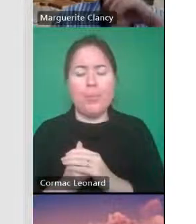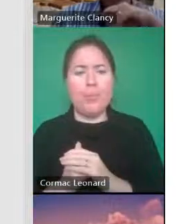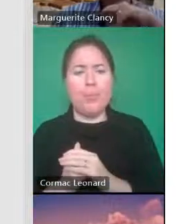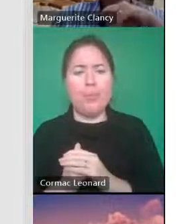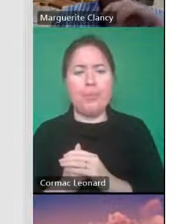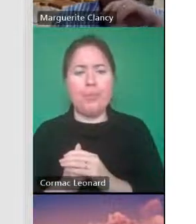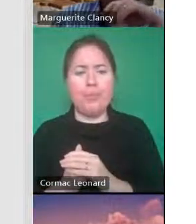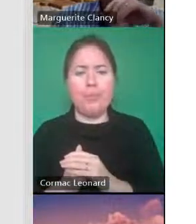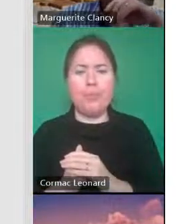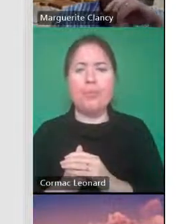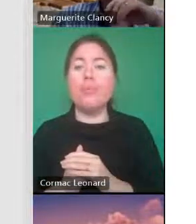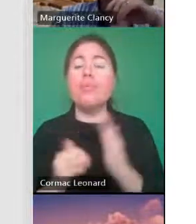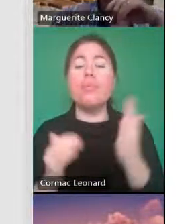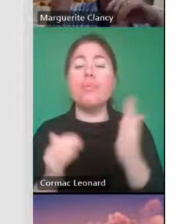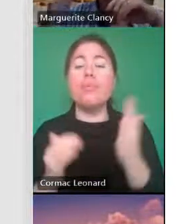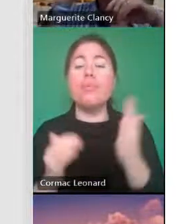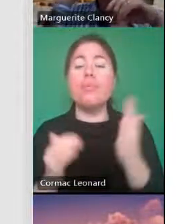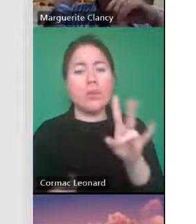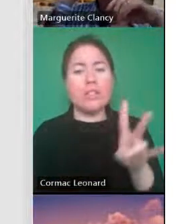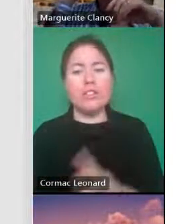that there's a next question there.